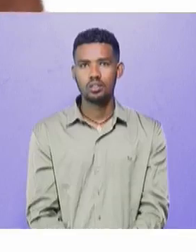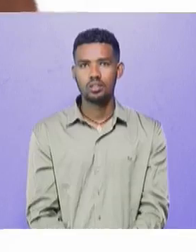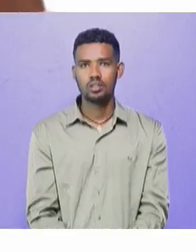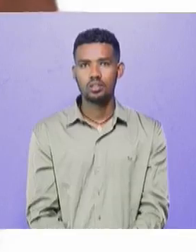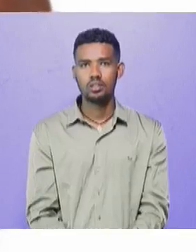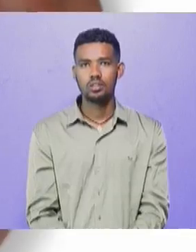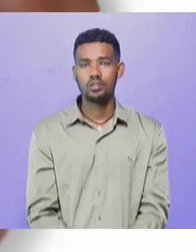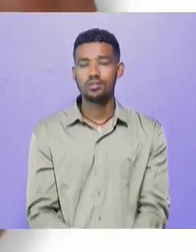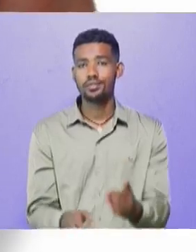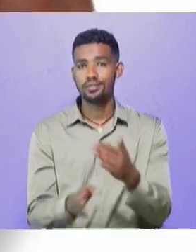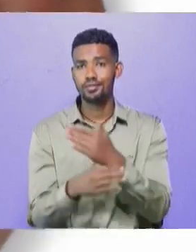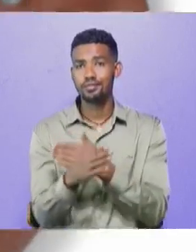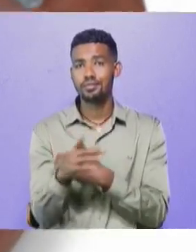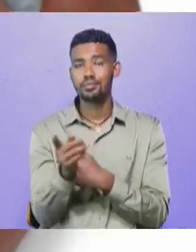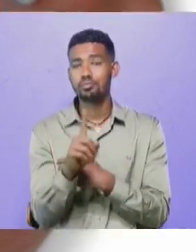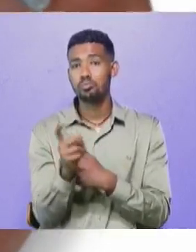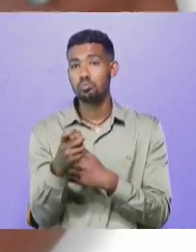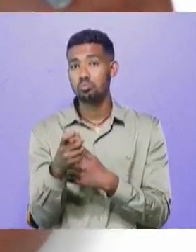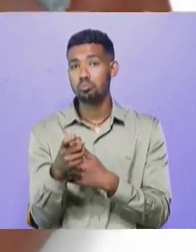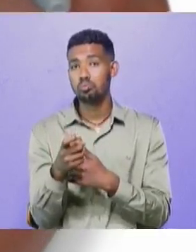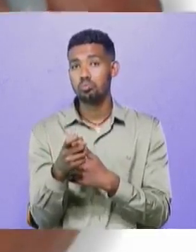Become what? The same with